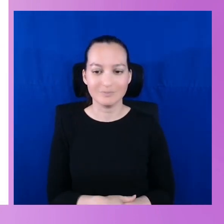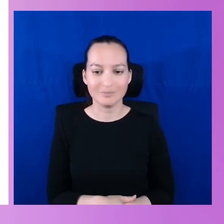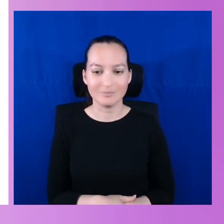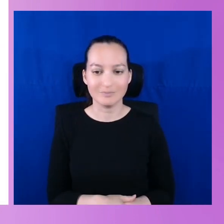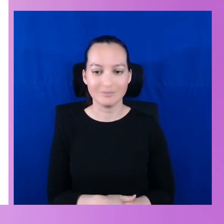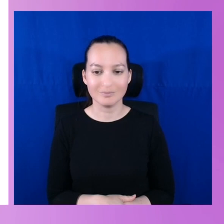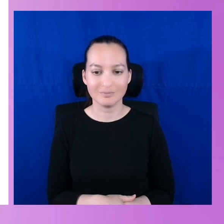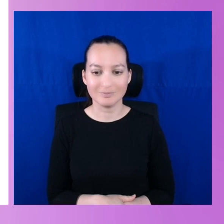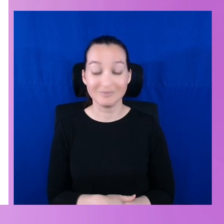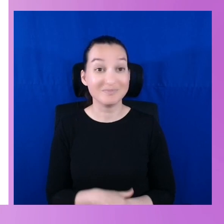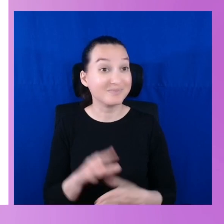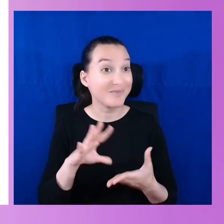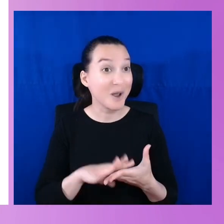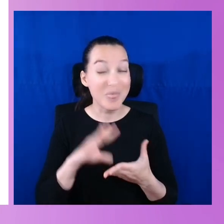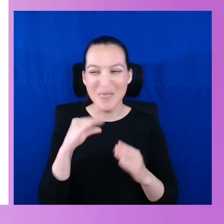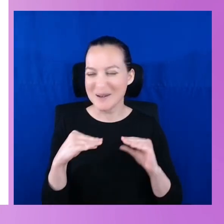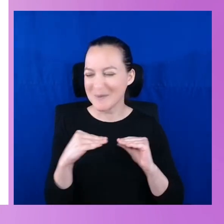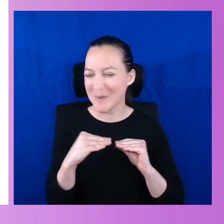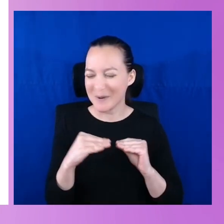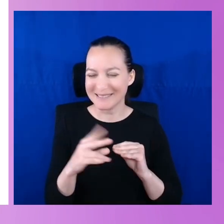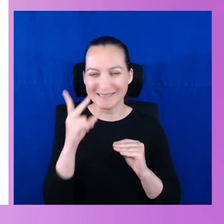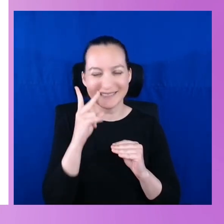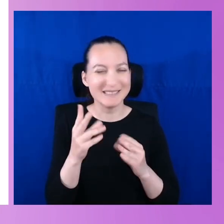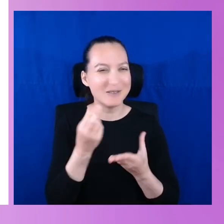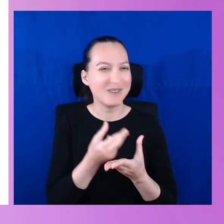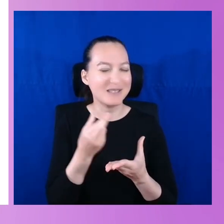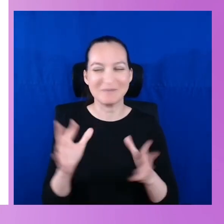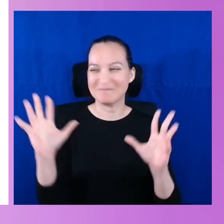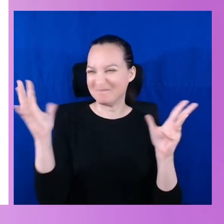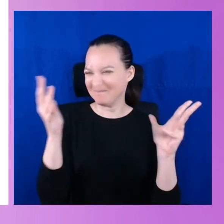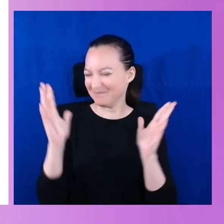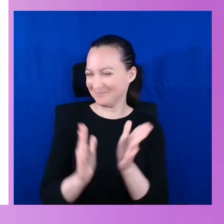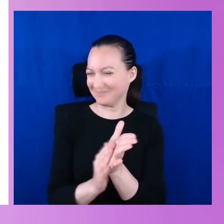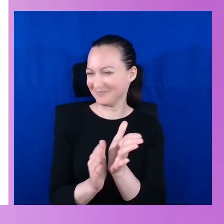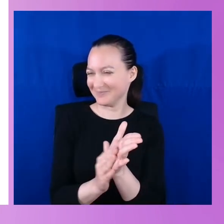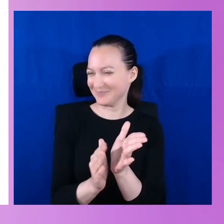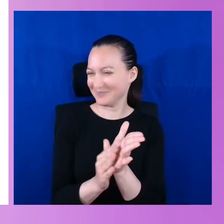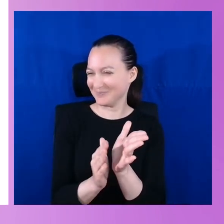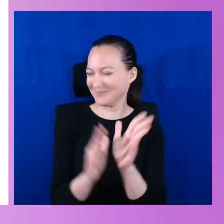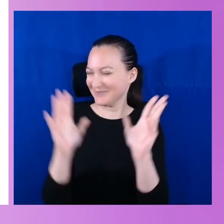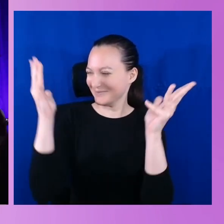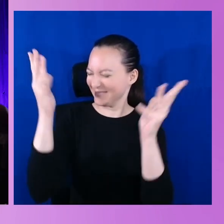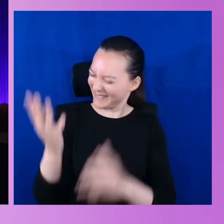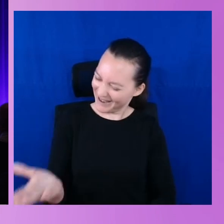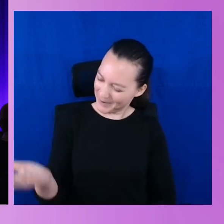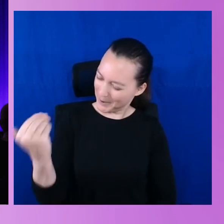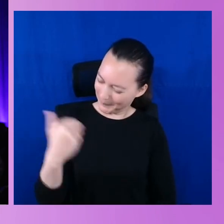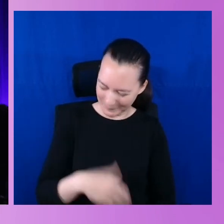To learn more, here are some key resources. Right, hand of applause. Bring it on. Bring it on.